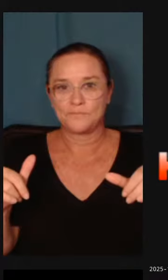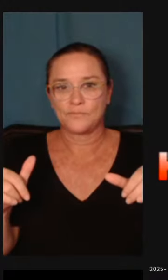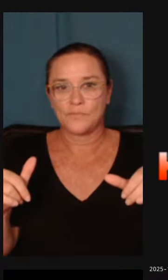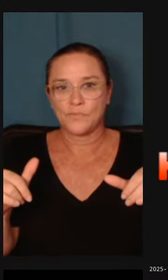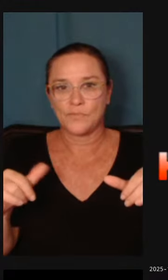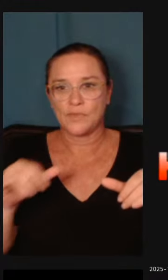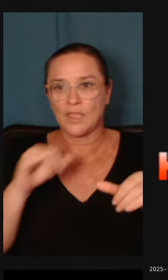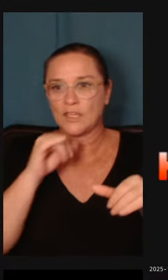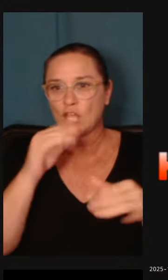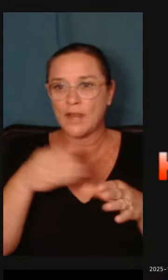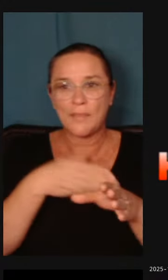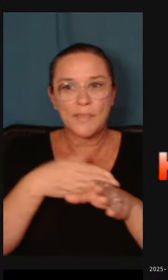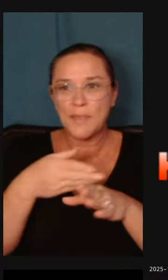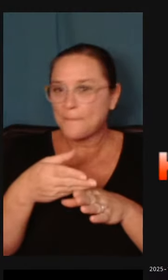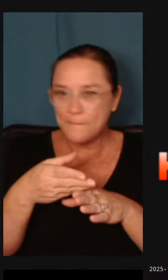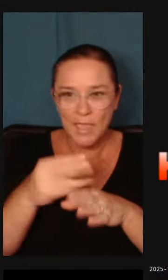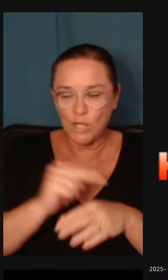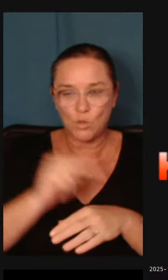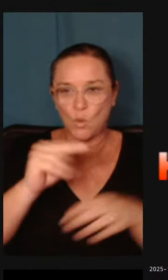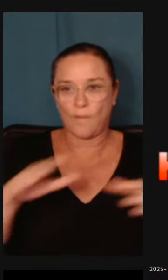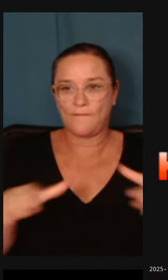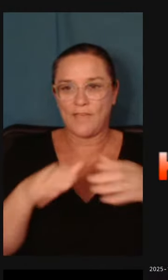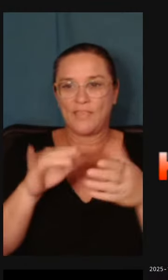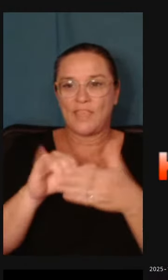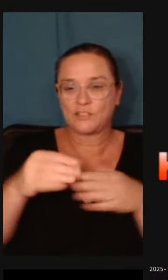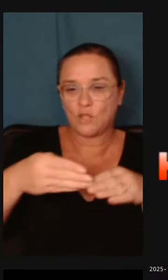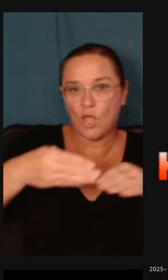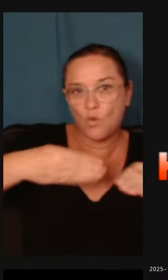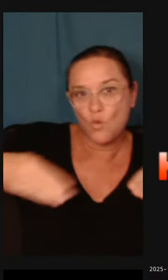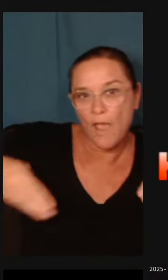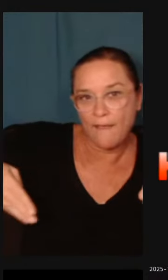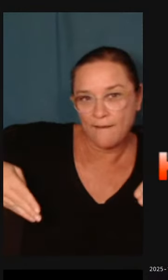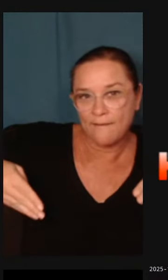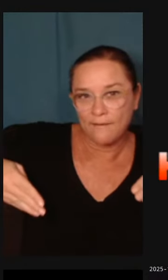north vent. That's in that crack that you were talking about right there.